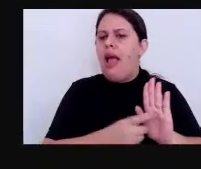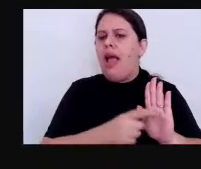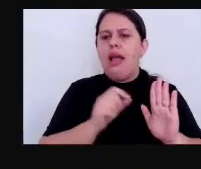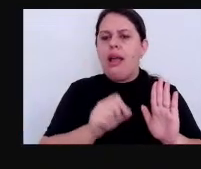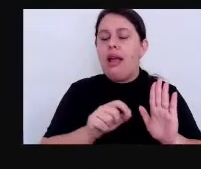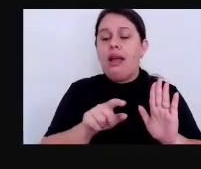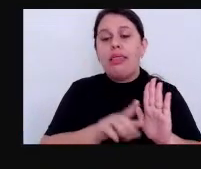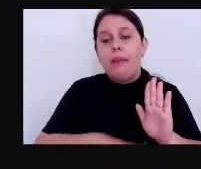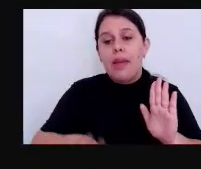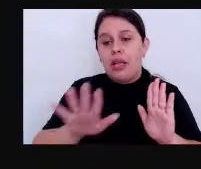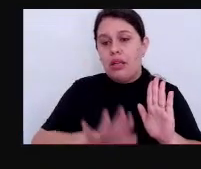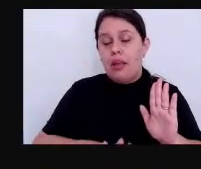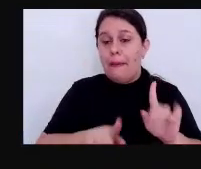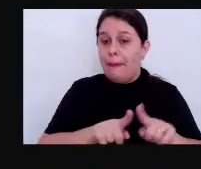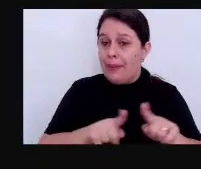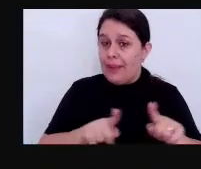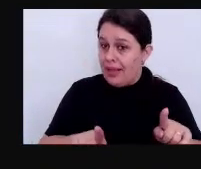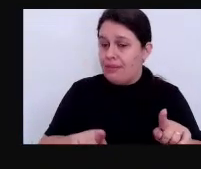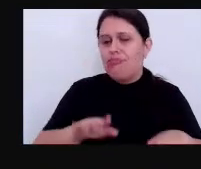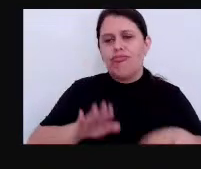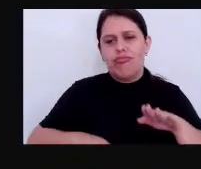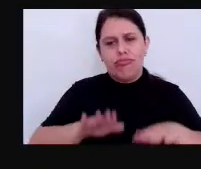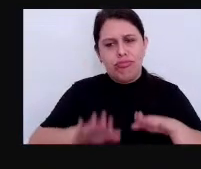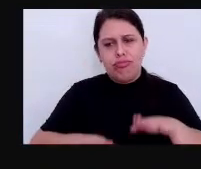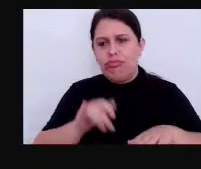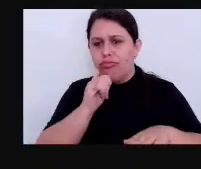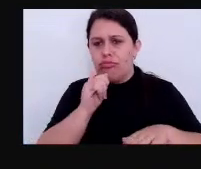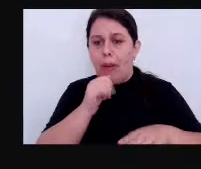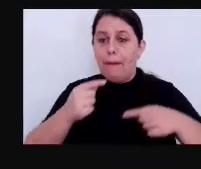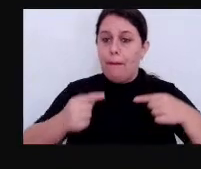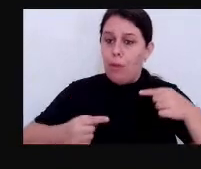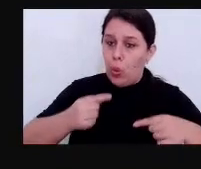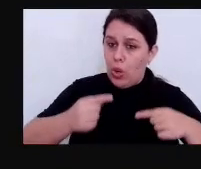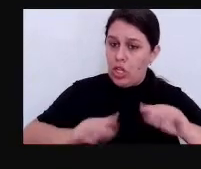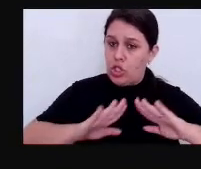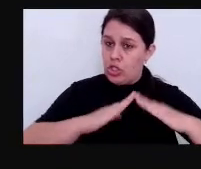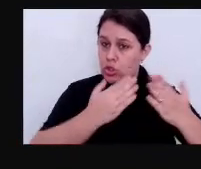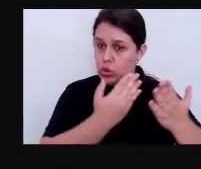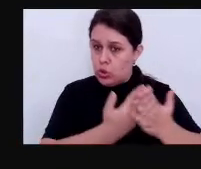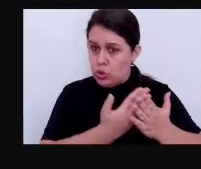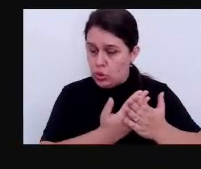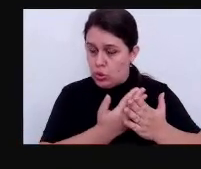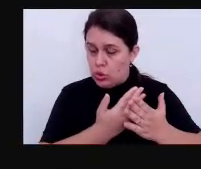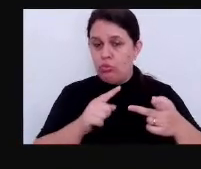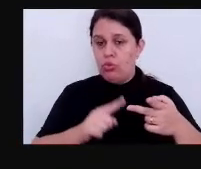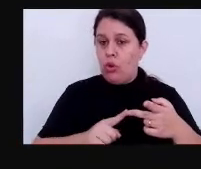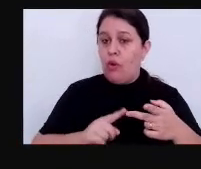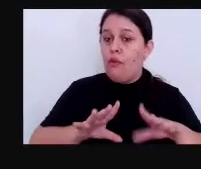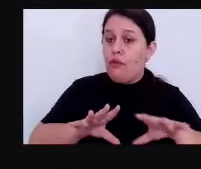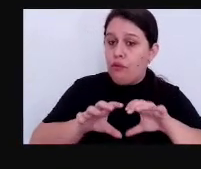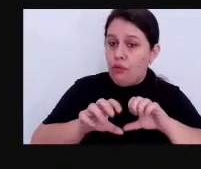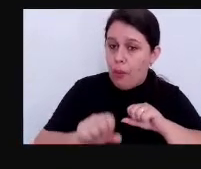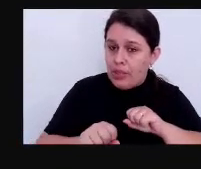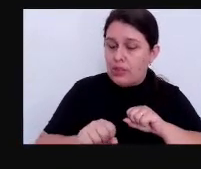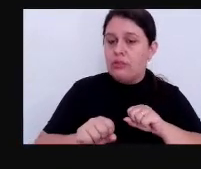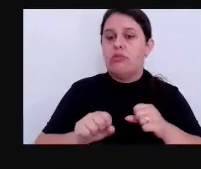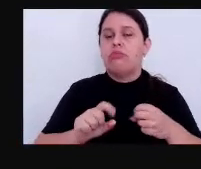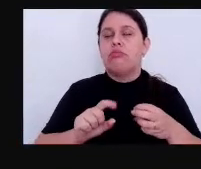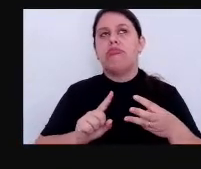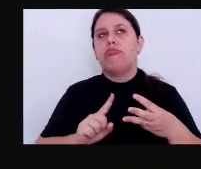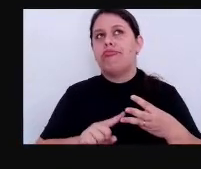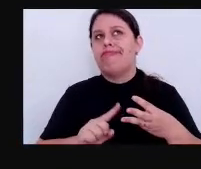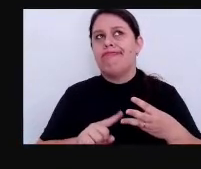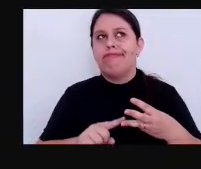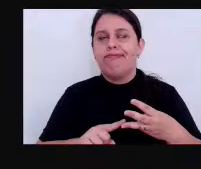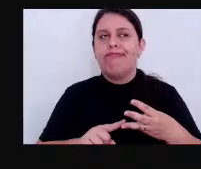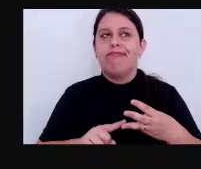um, school policies, how you train your students as a teacher, how to work